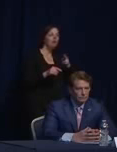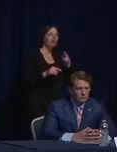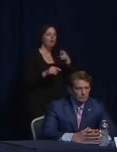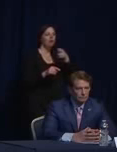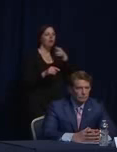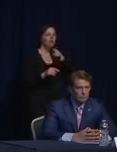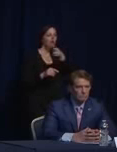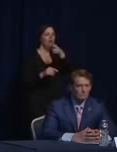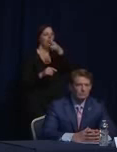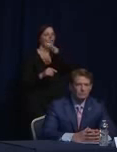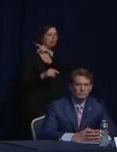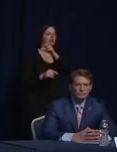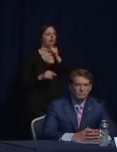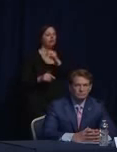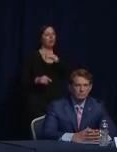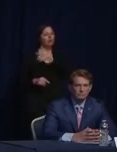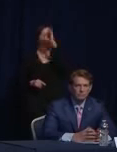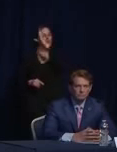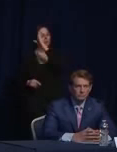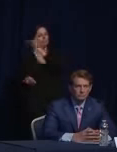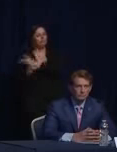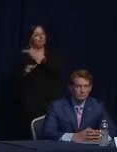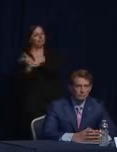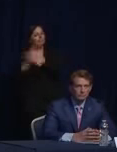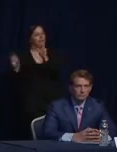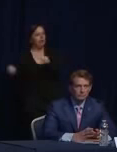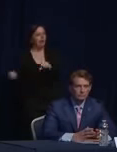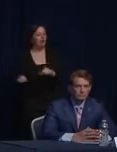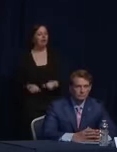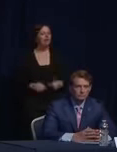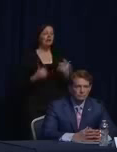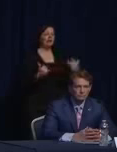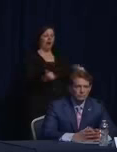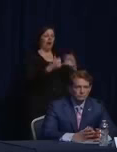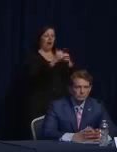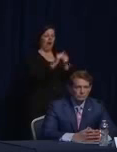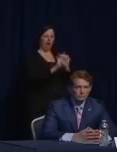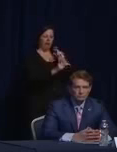frequently touched objects and surfaces.